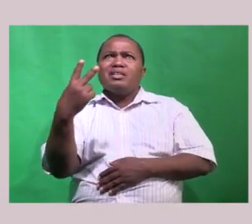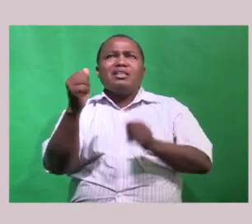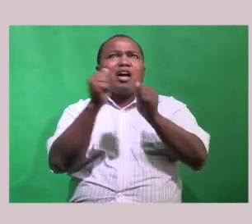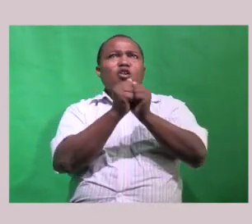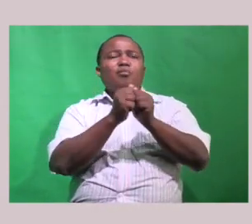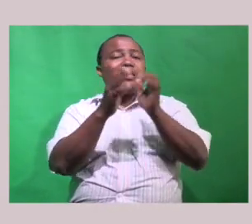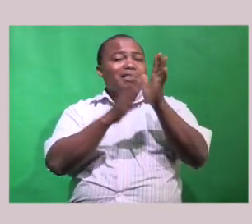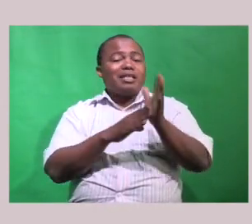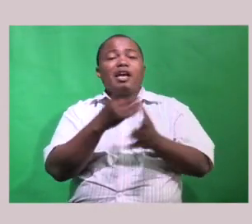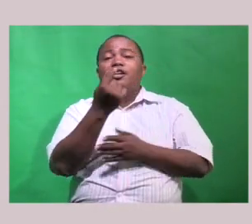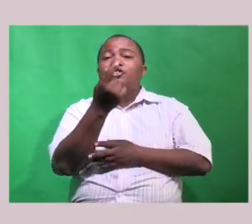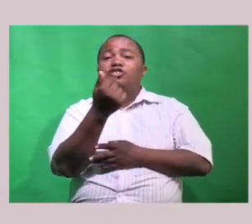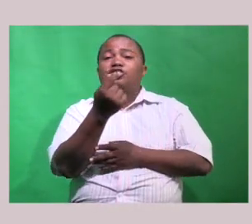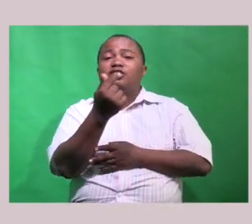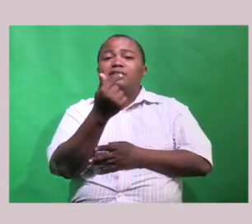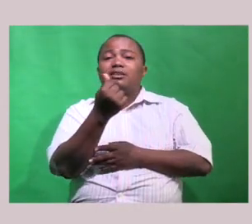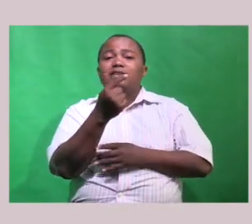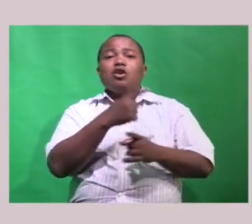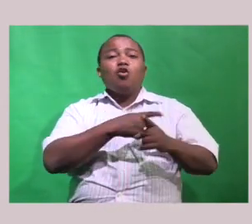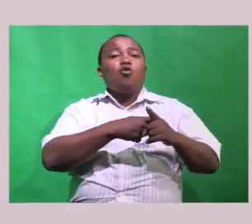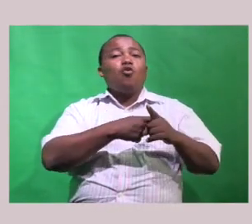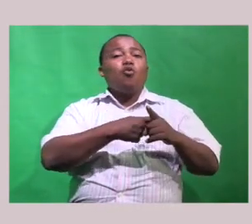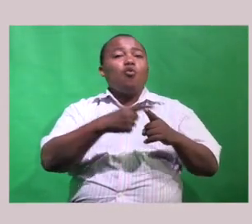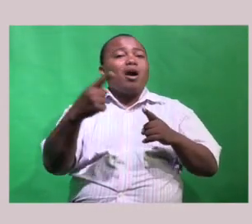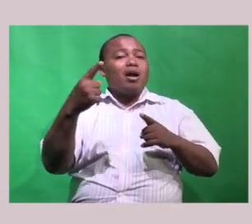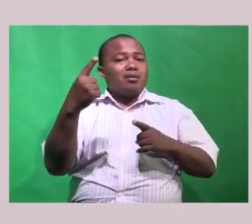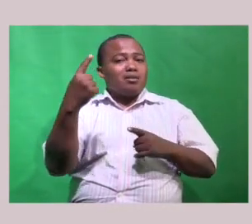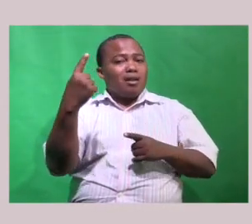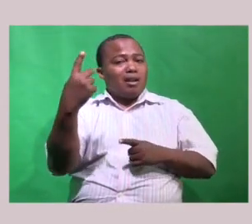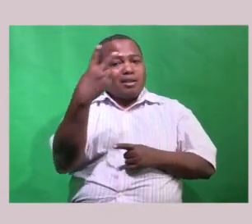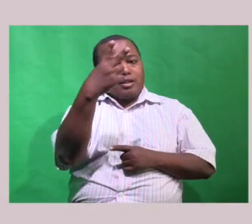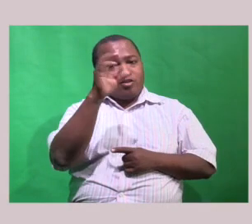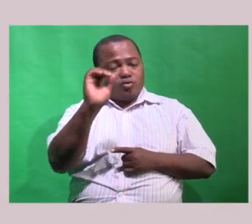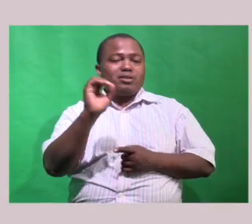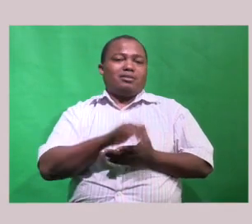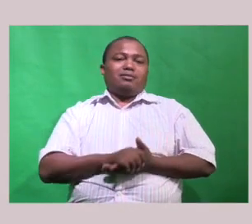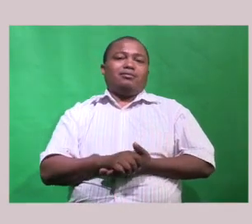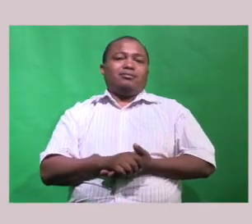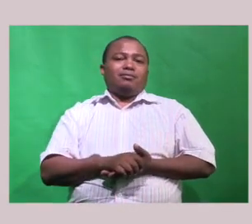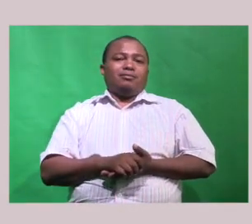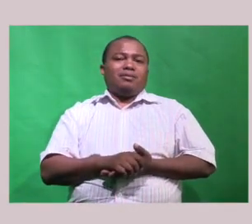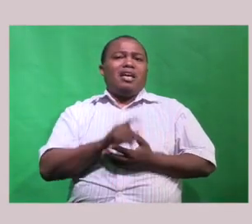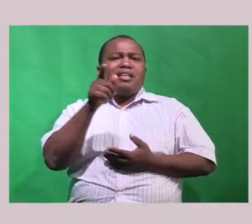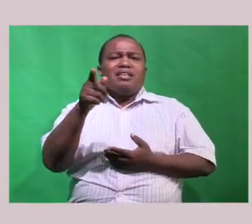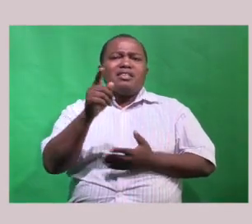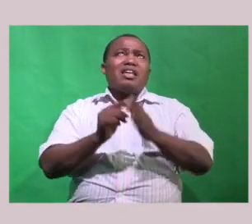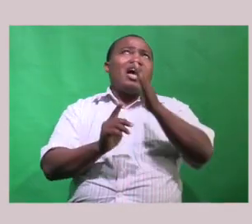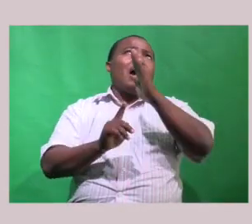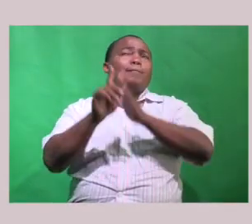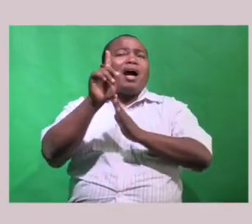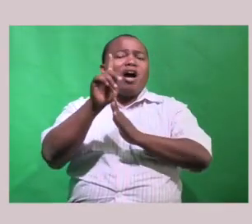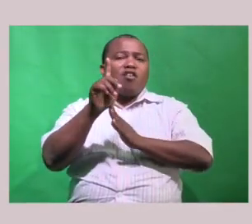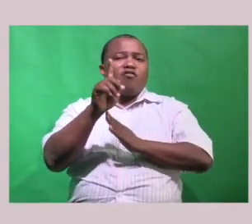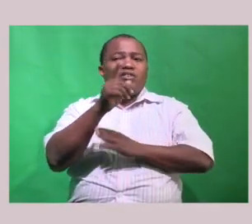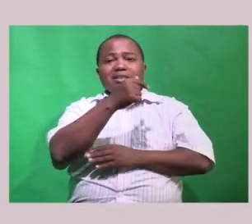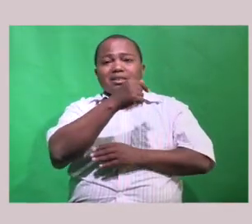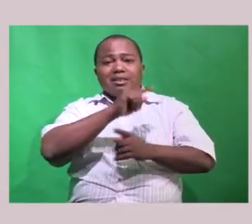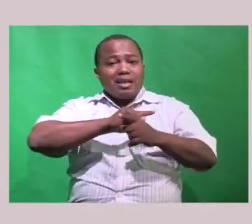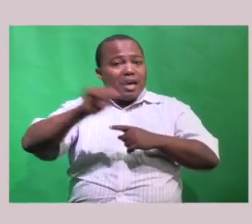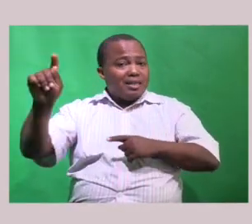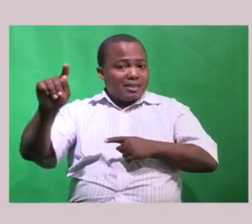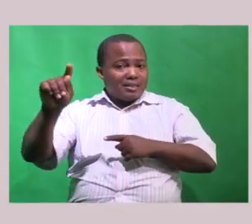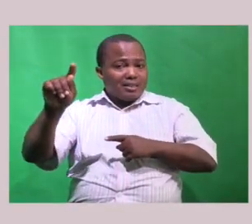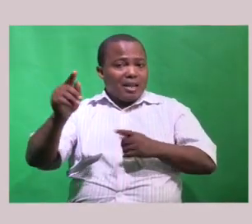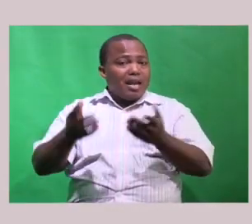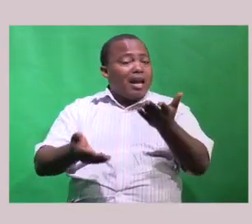2019, Tanzania shillings 120. Post the above transaction to rates account and the